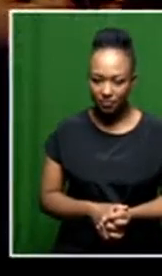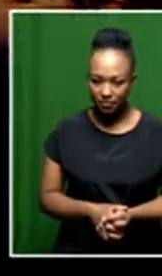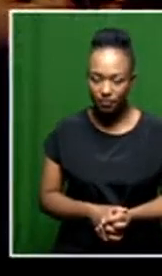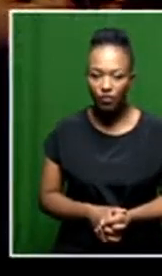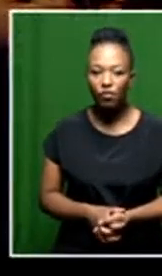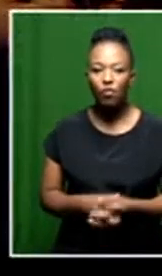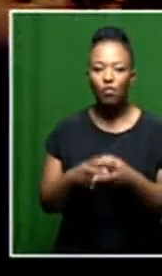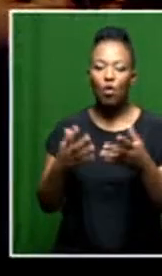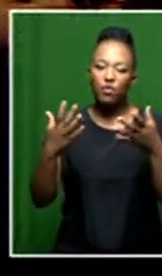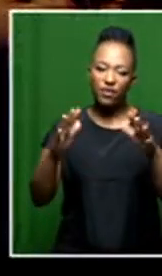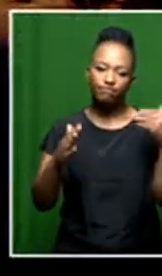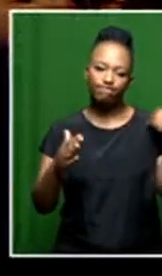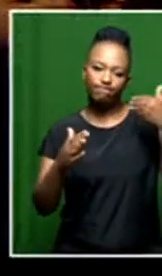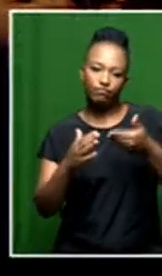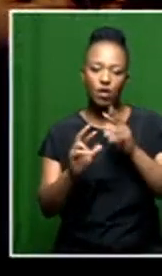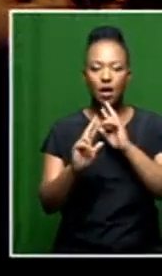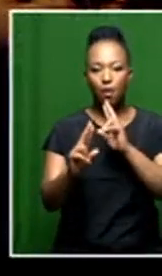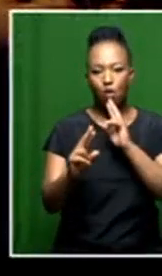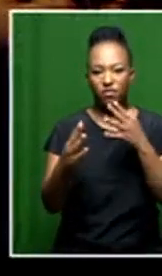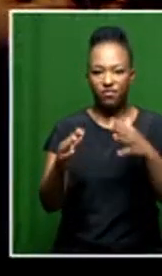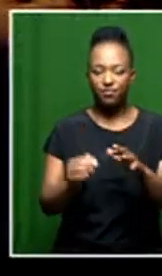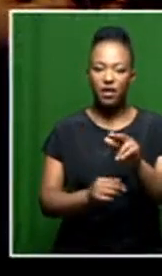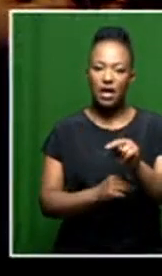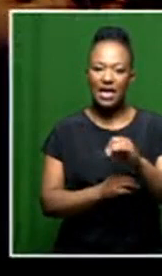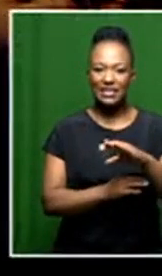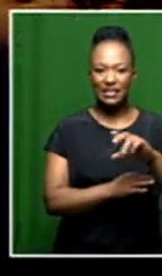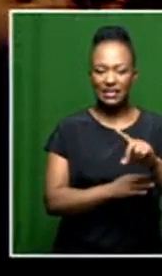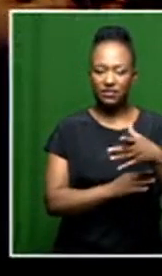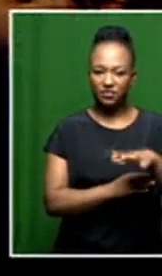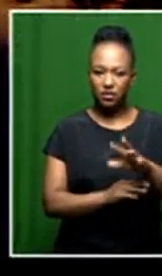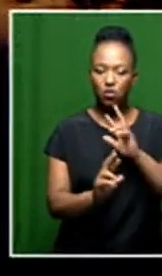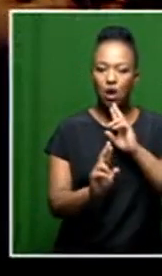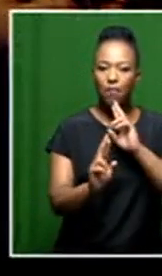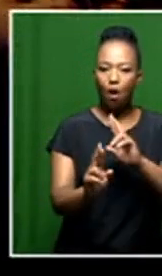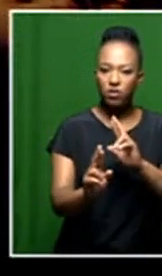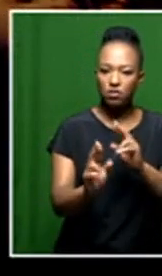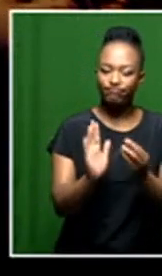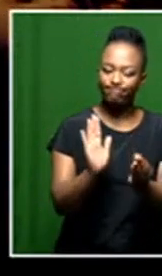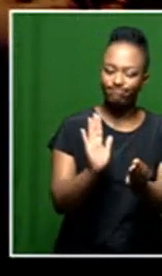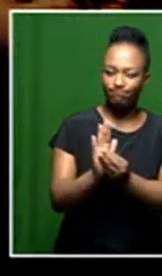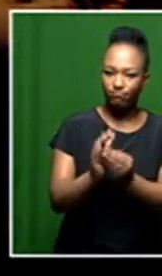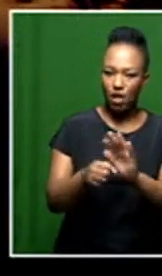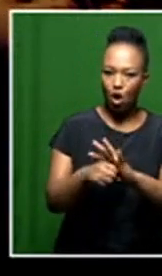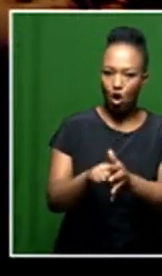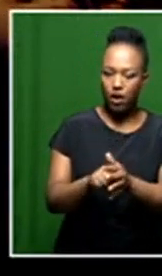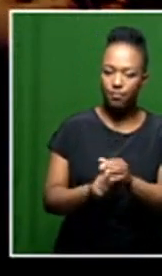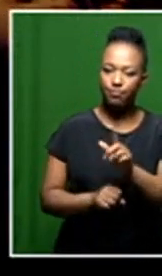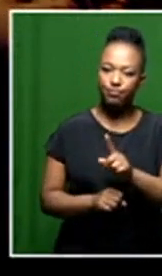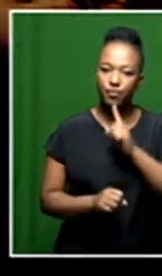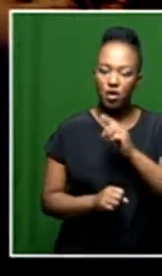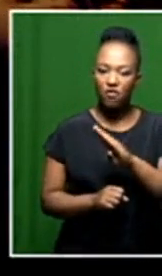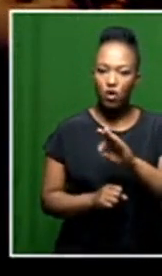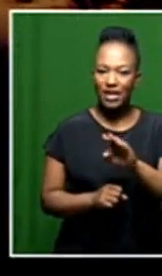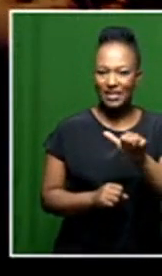So as we've been reporting in the news this morning, the National Institute for Communicable Diseases has reported 1,436